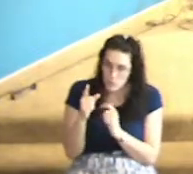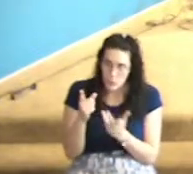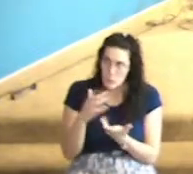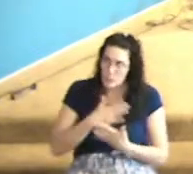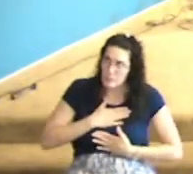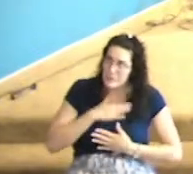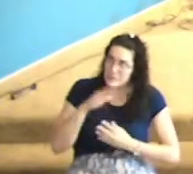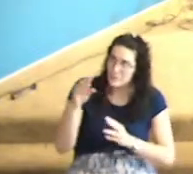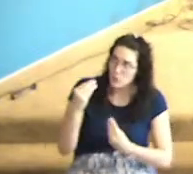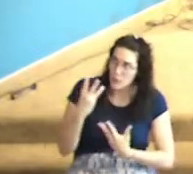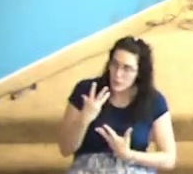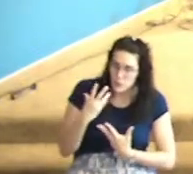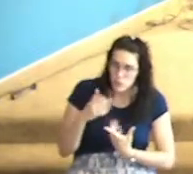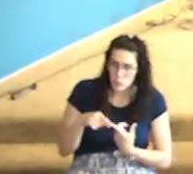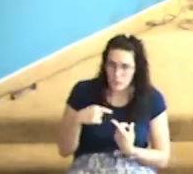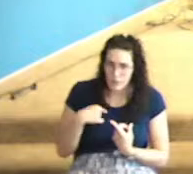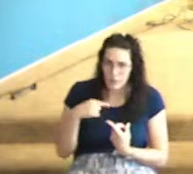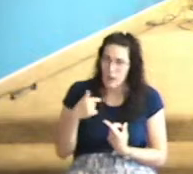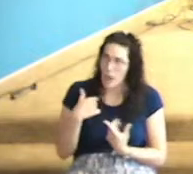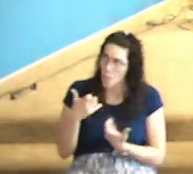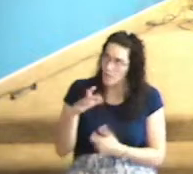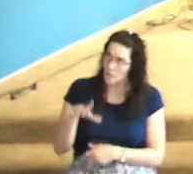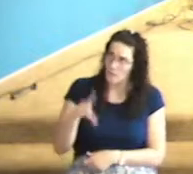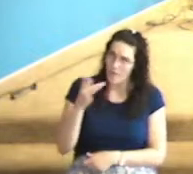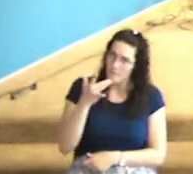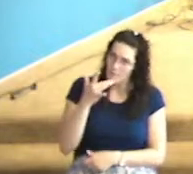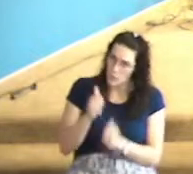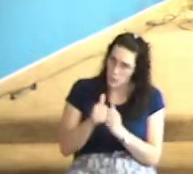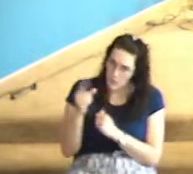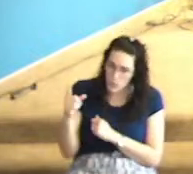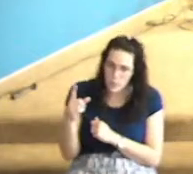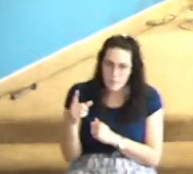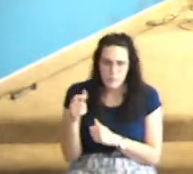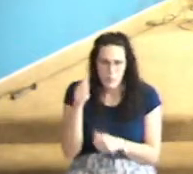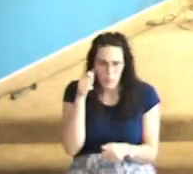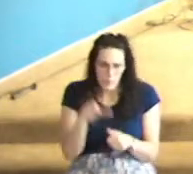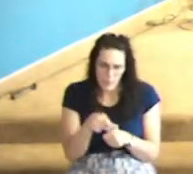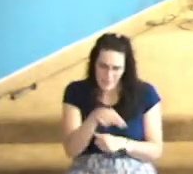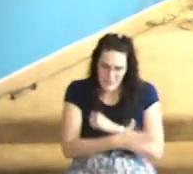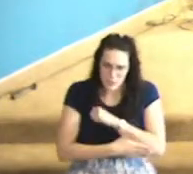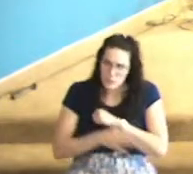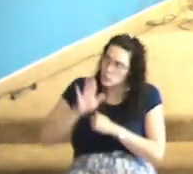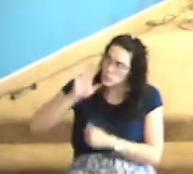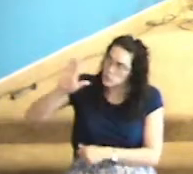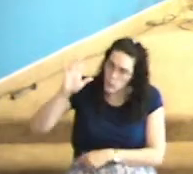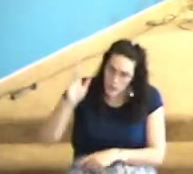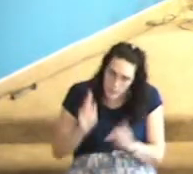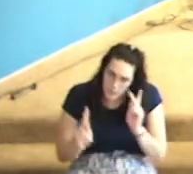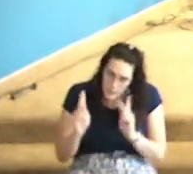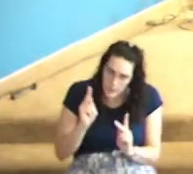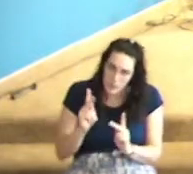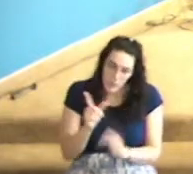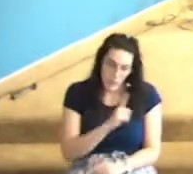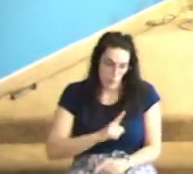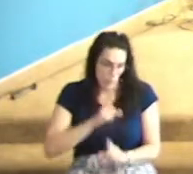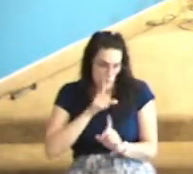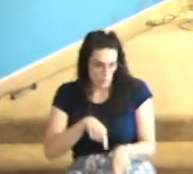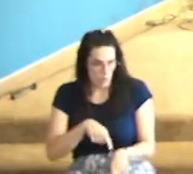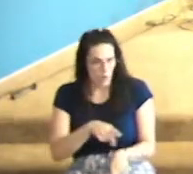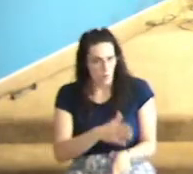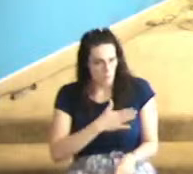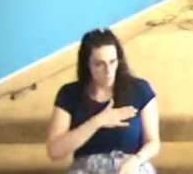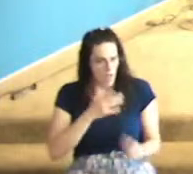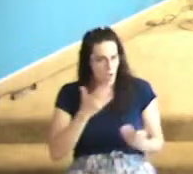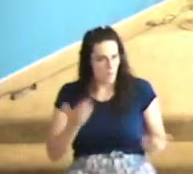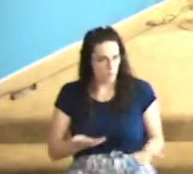to me? May find favor with you. Remember that this nation is your people. Verse 14, the Lord replied, my presence